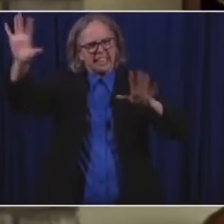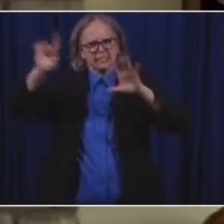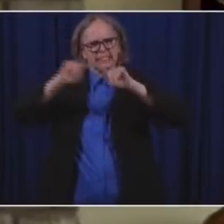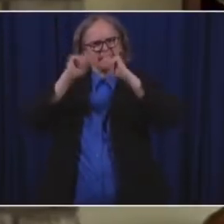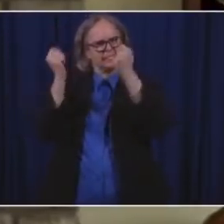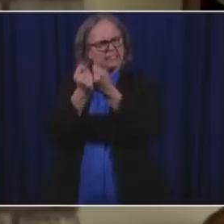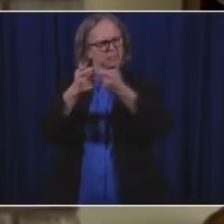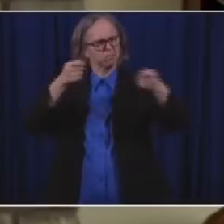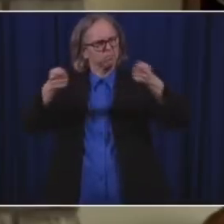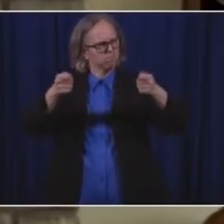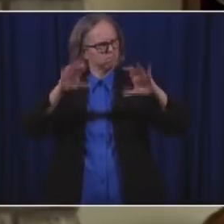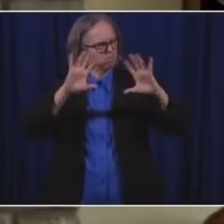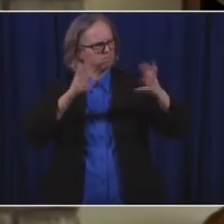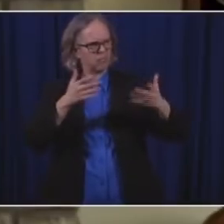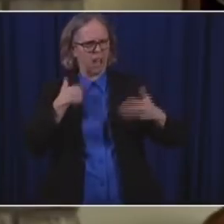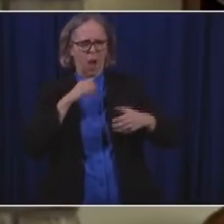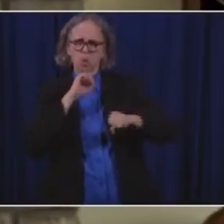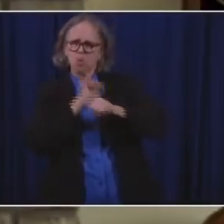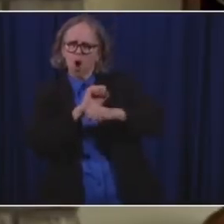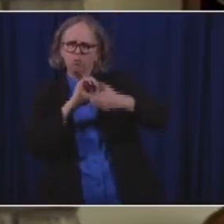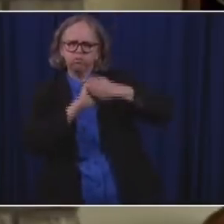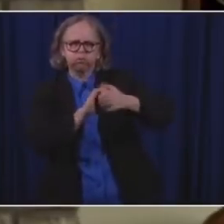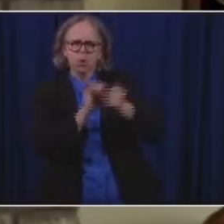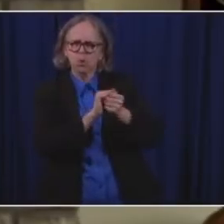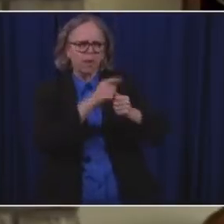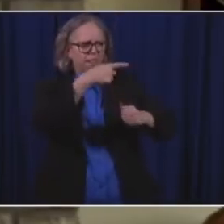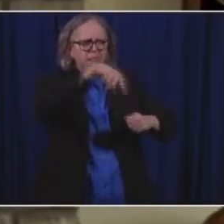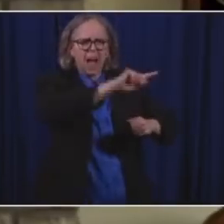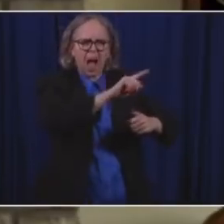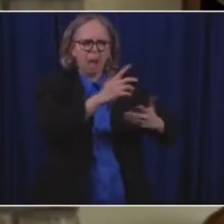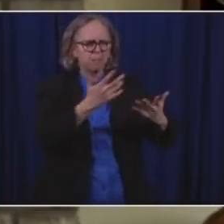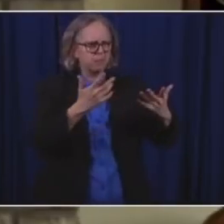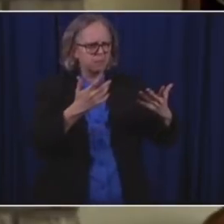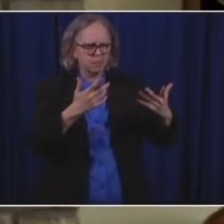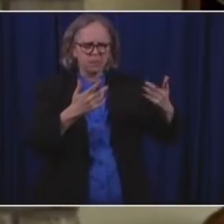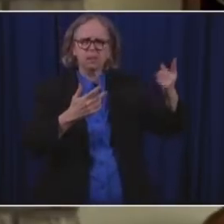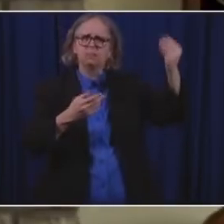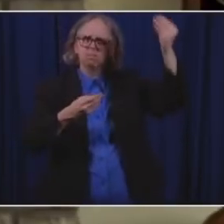and they are saying get shots as quickly as you can.